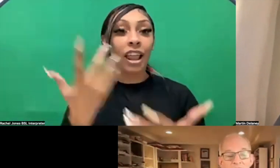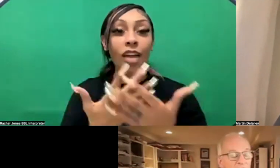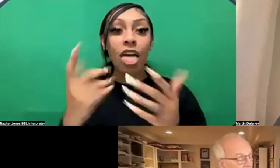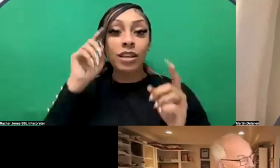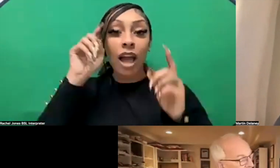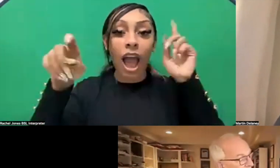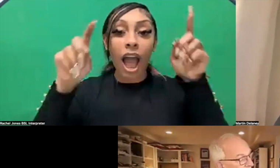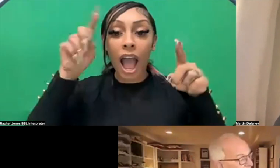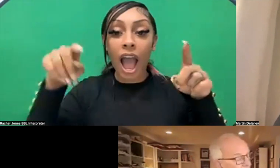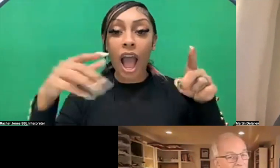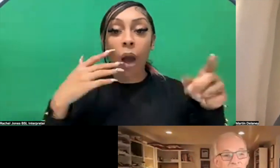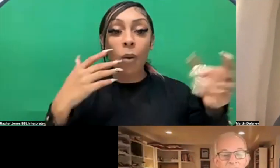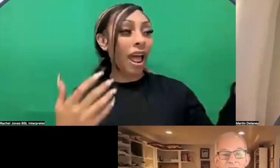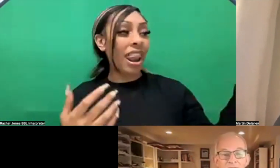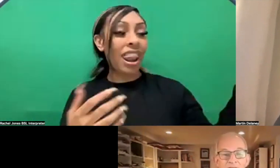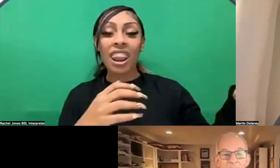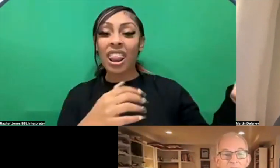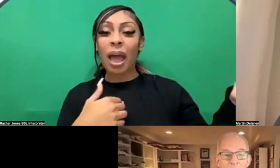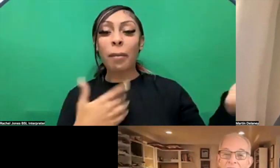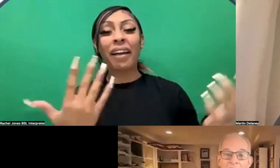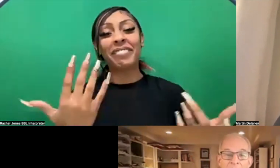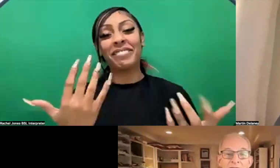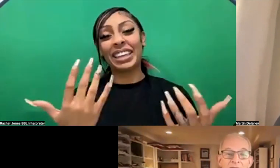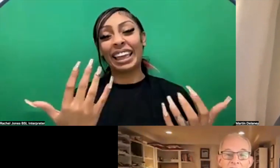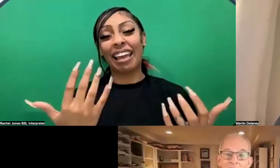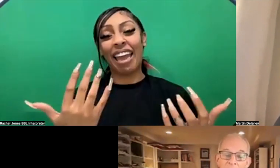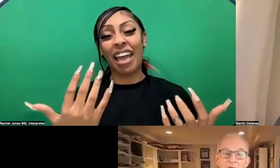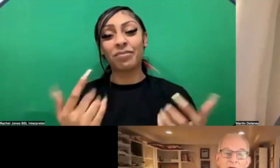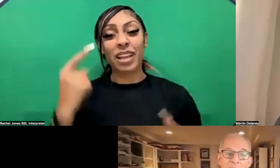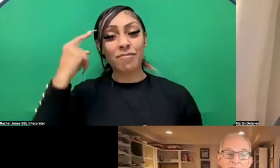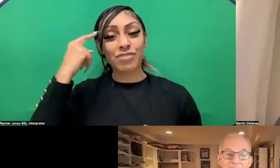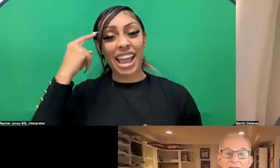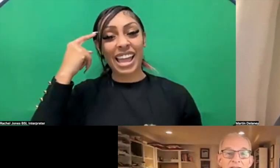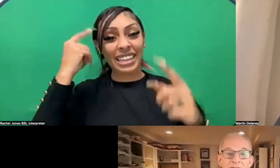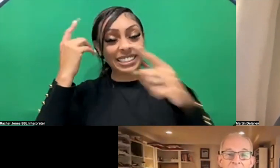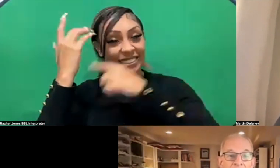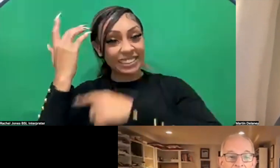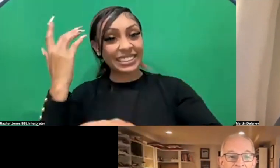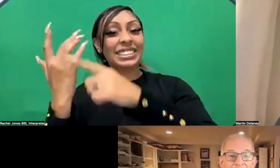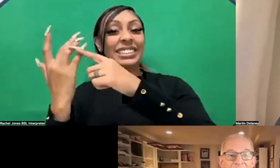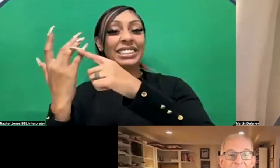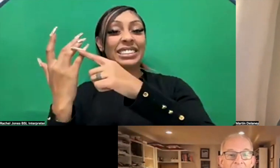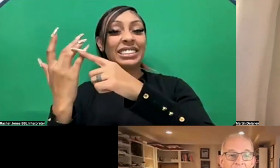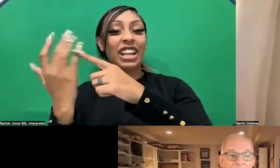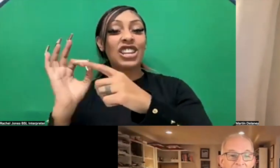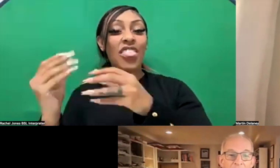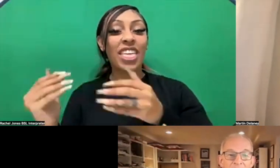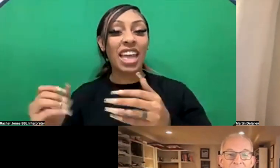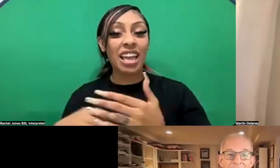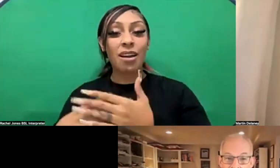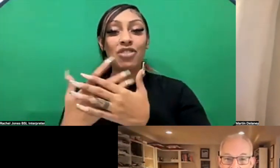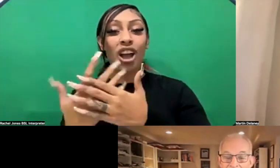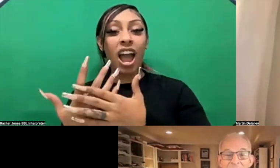when I sit down at the guitar, my fingers have brains that never progressed past the 1970s. And they just tend to